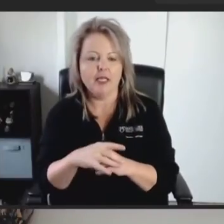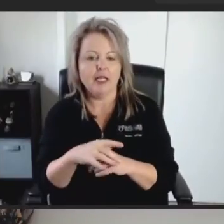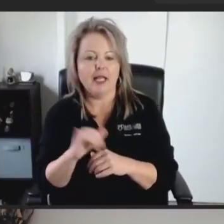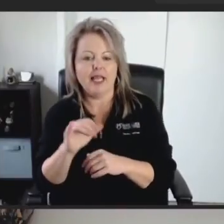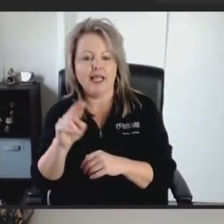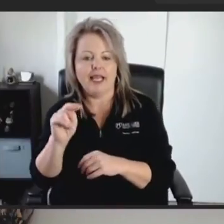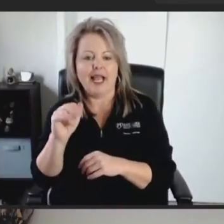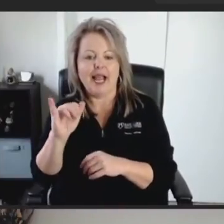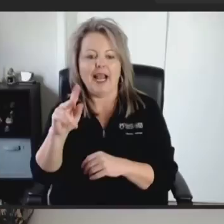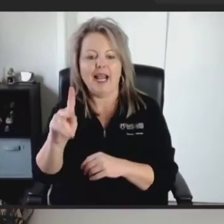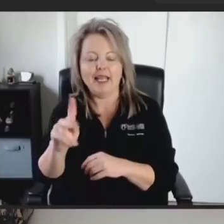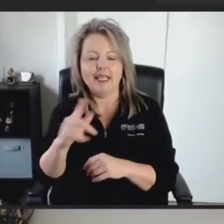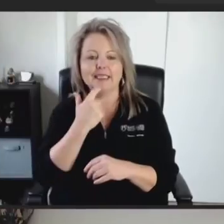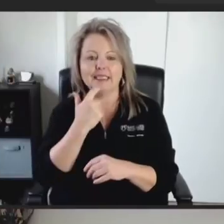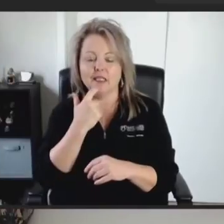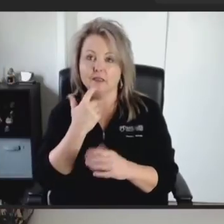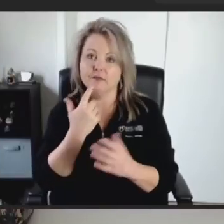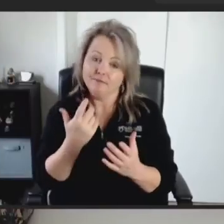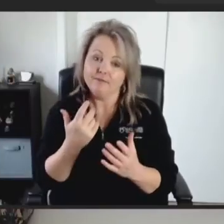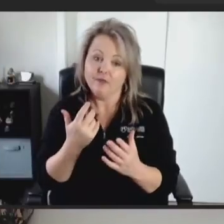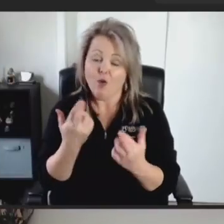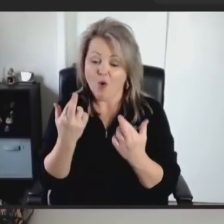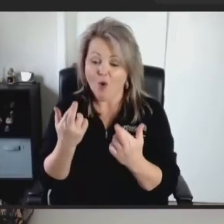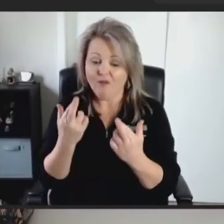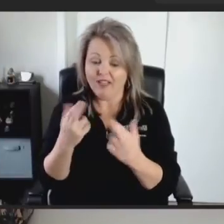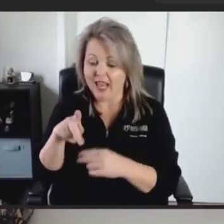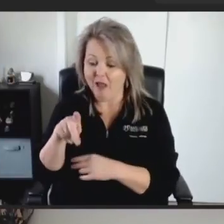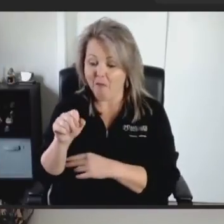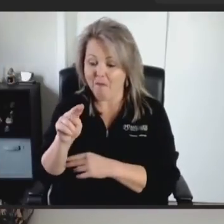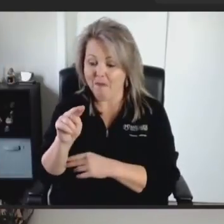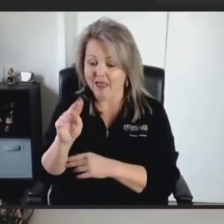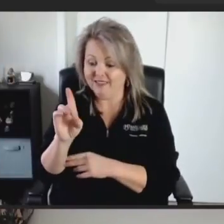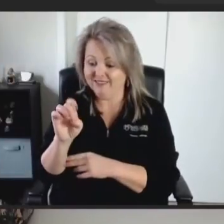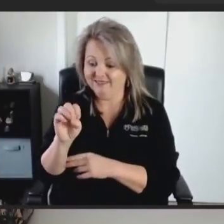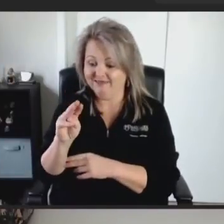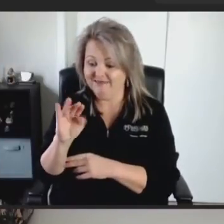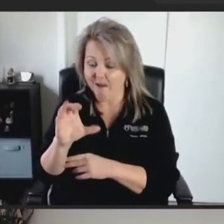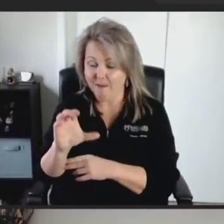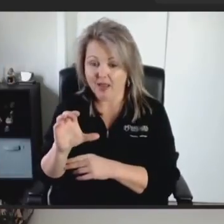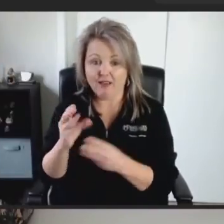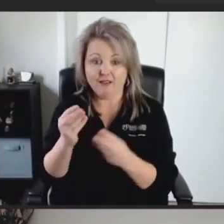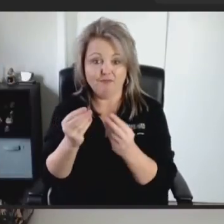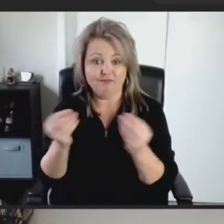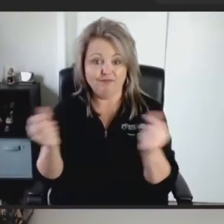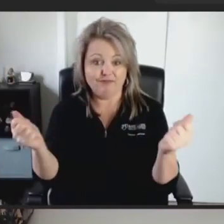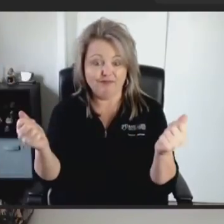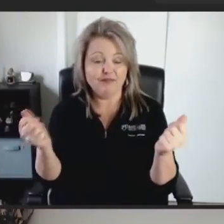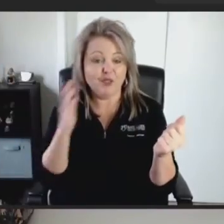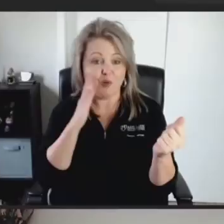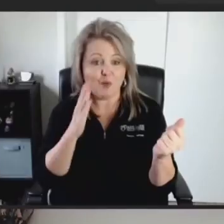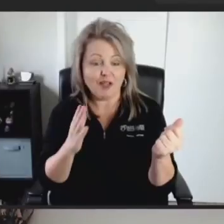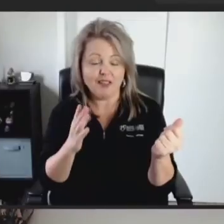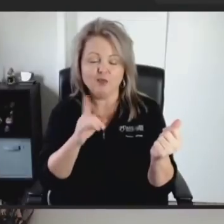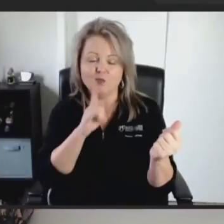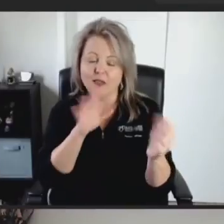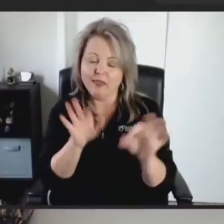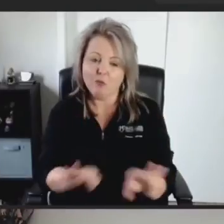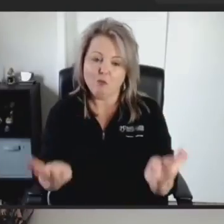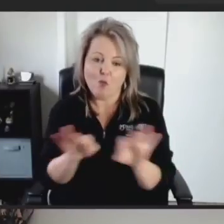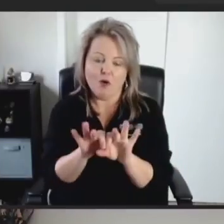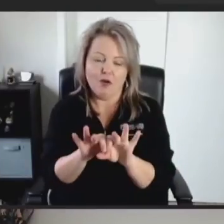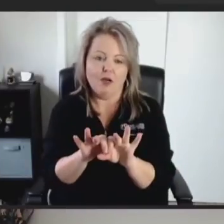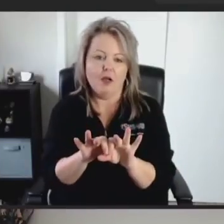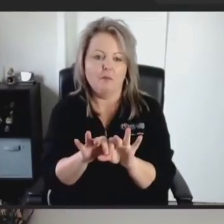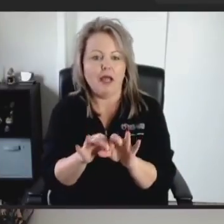said, hopefully going to be able to get over the pandemic by getting people vaccinated for this, a very important step in that. But every